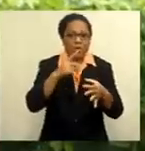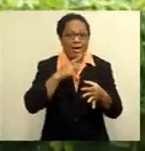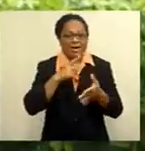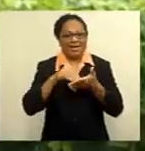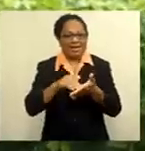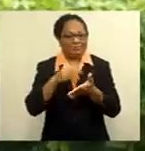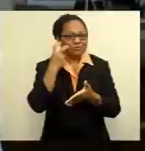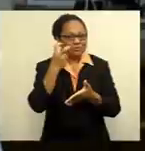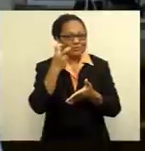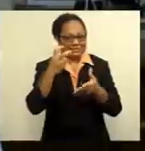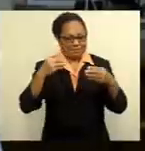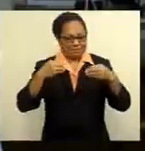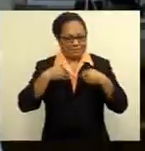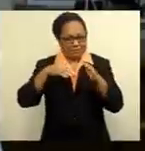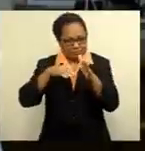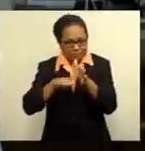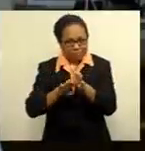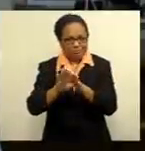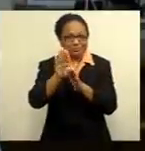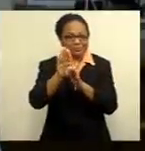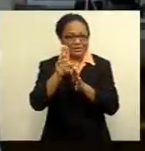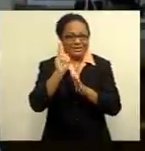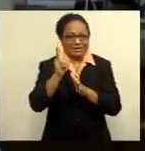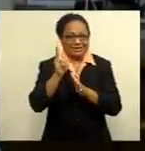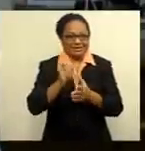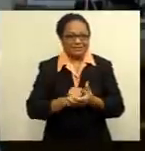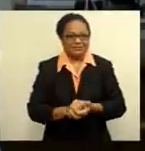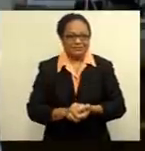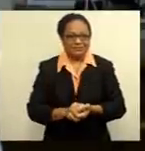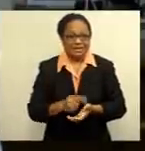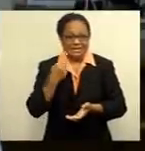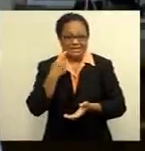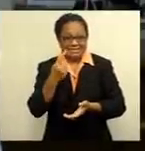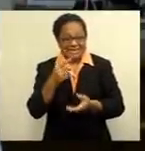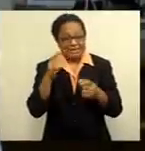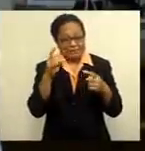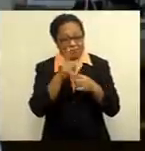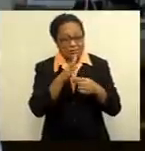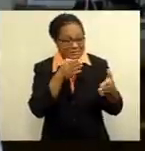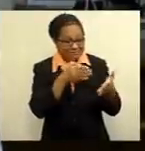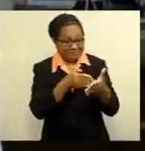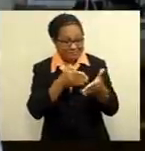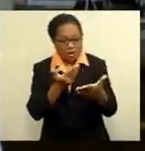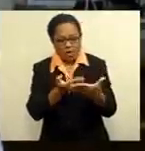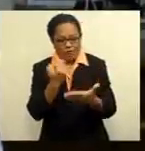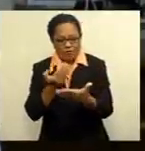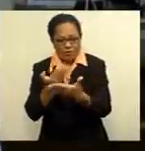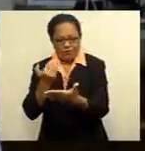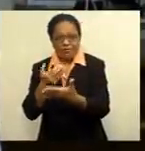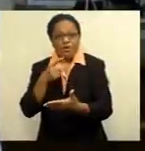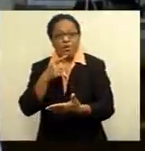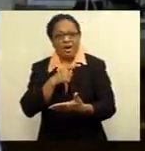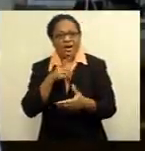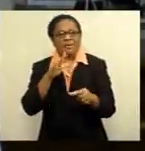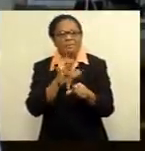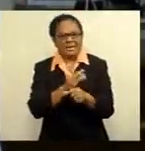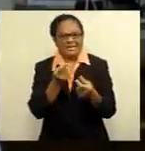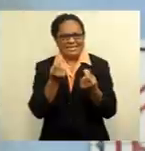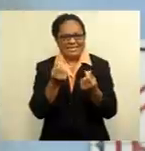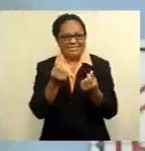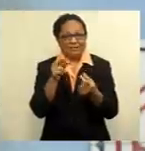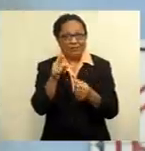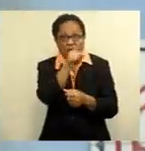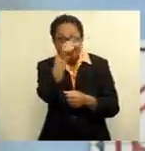industry. We have to make sure that we remove as many barriers as possible to make it really easy for these